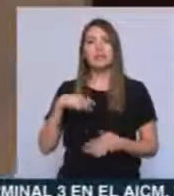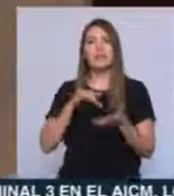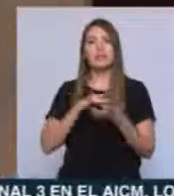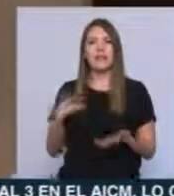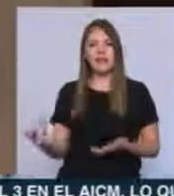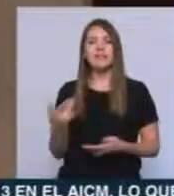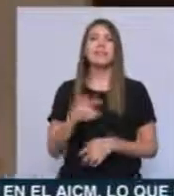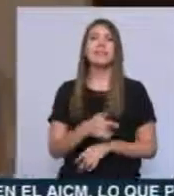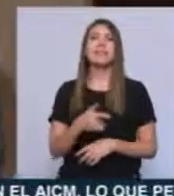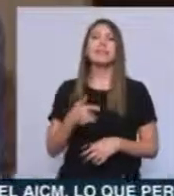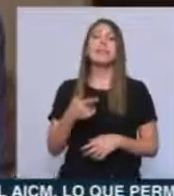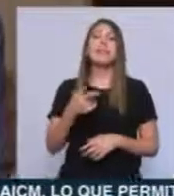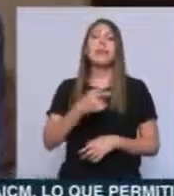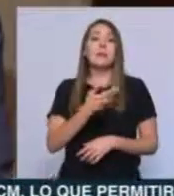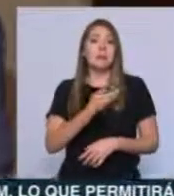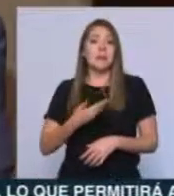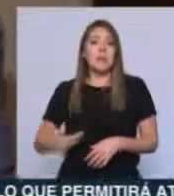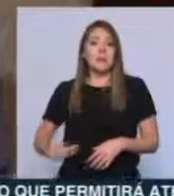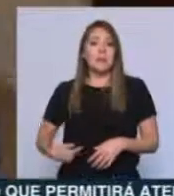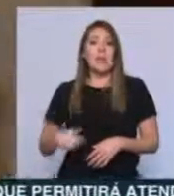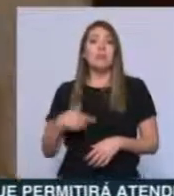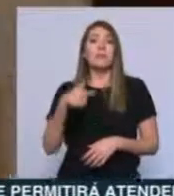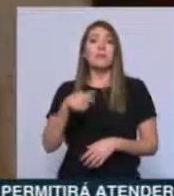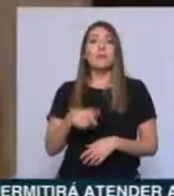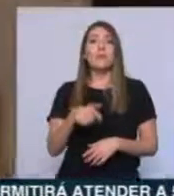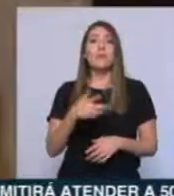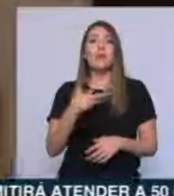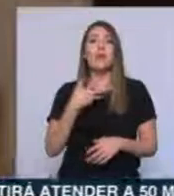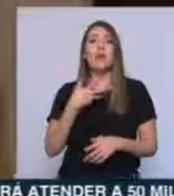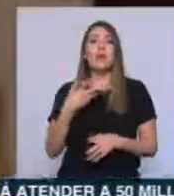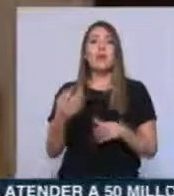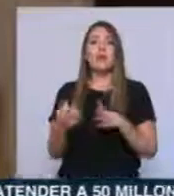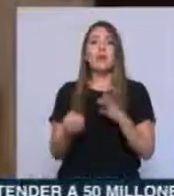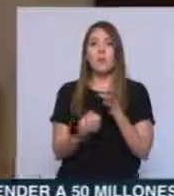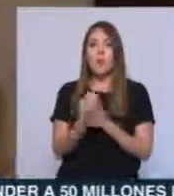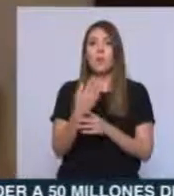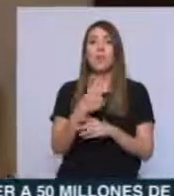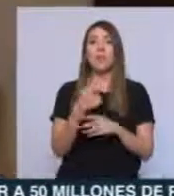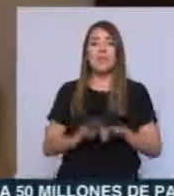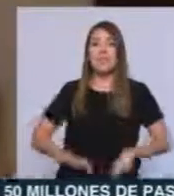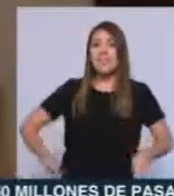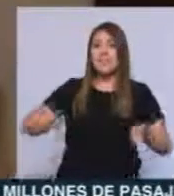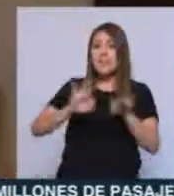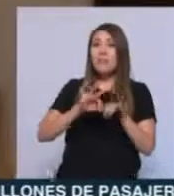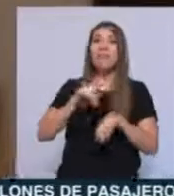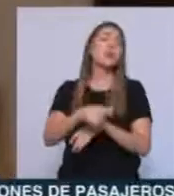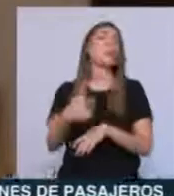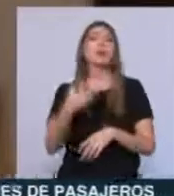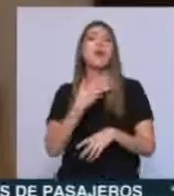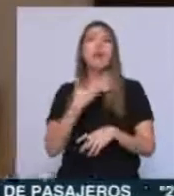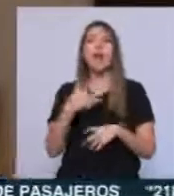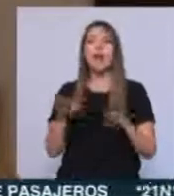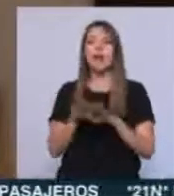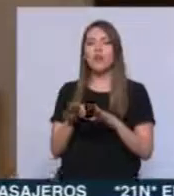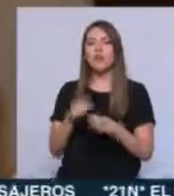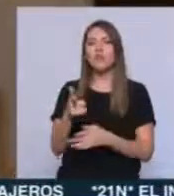you. Un honor. Presidente, se lleva a cabo una importante, muy importante cumbre de Rotarios para